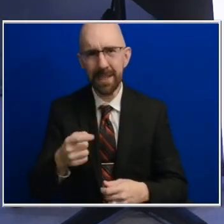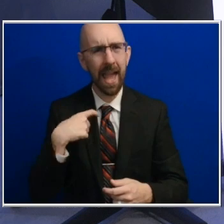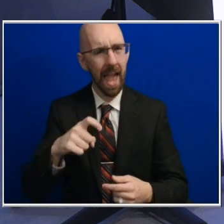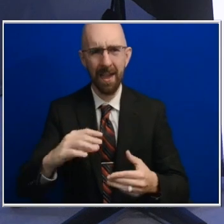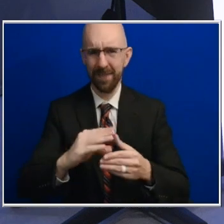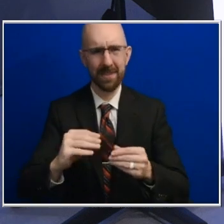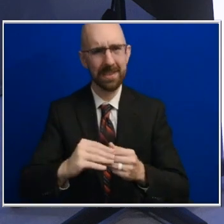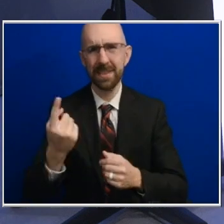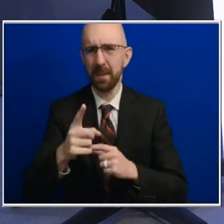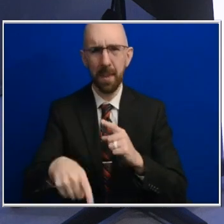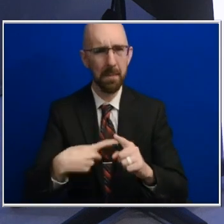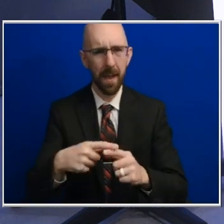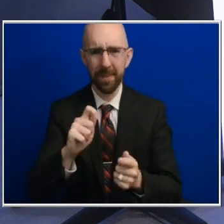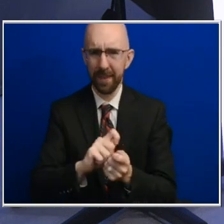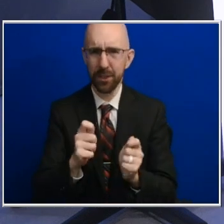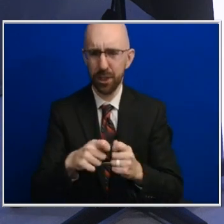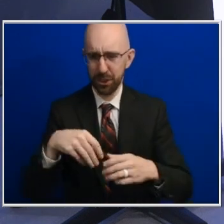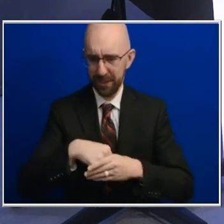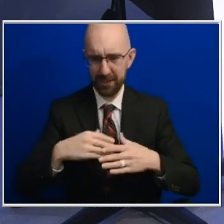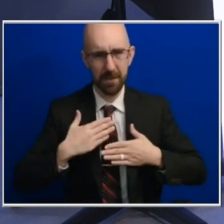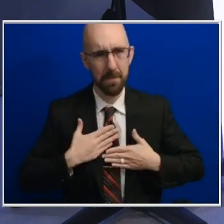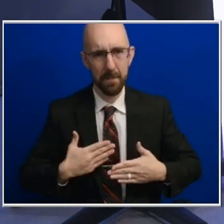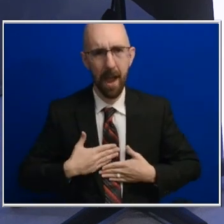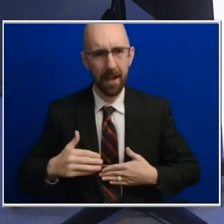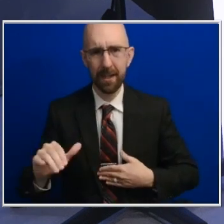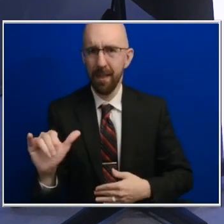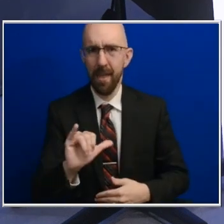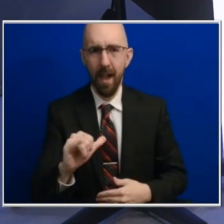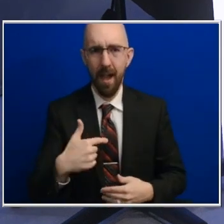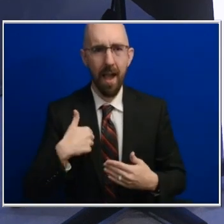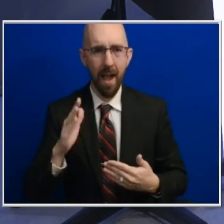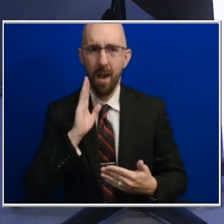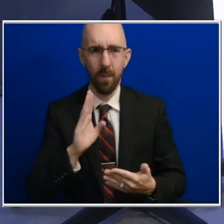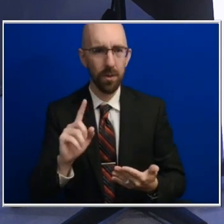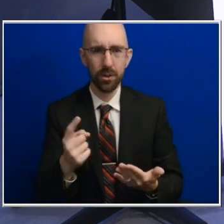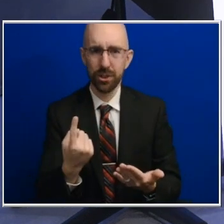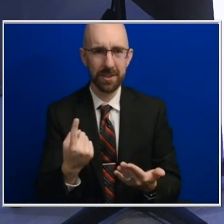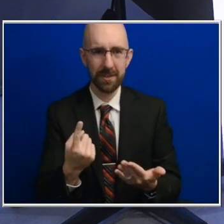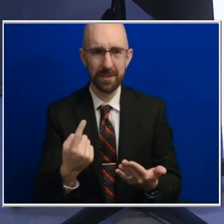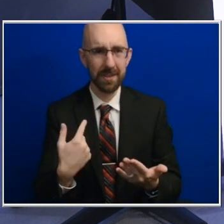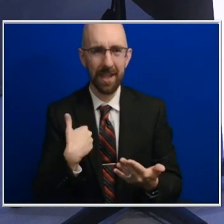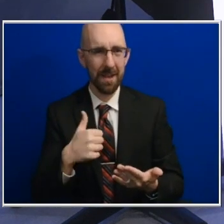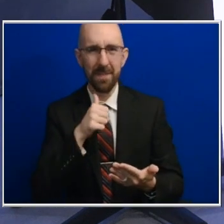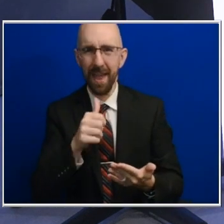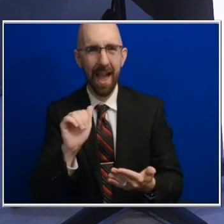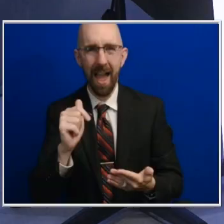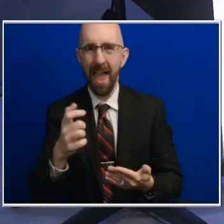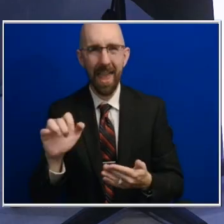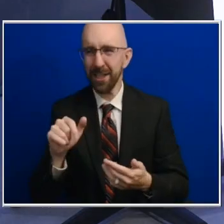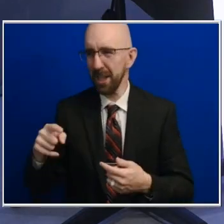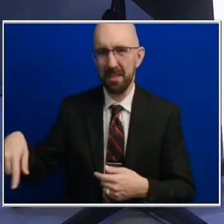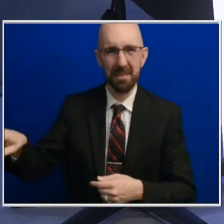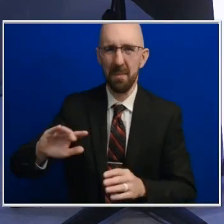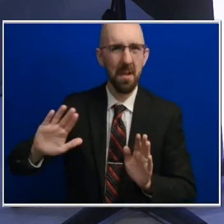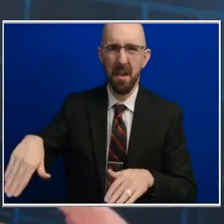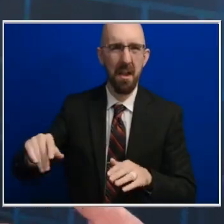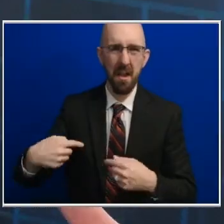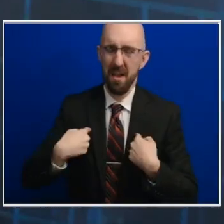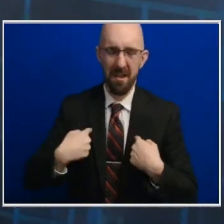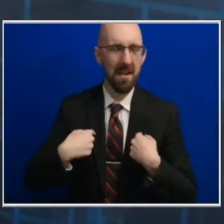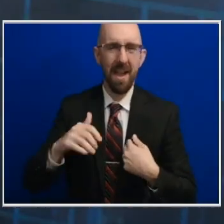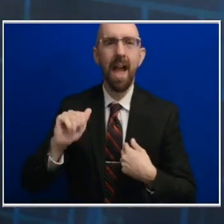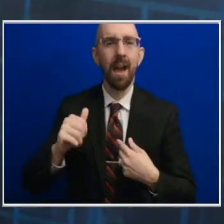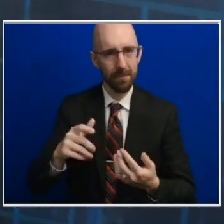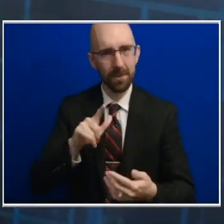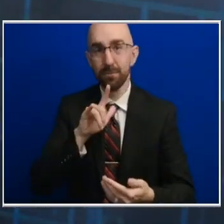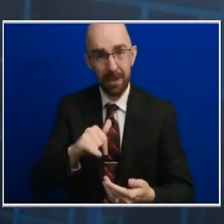changes that happen in your body, and it's like, I'm doing just great. I'm cruising along. I am not going to age like everybody else. All of a sudden, I have aged like everybody else. It's